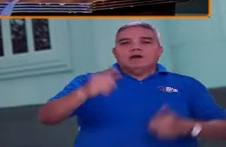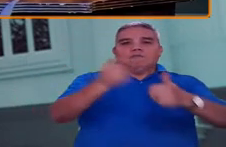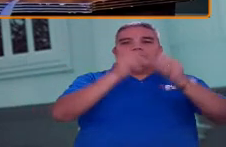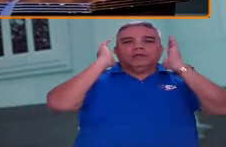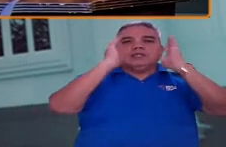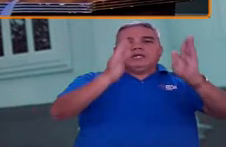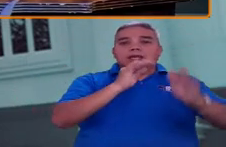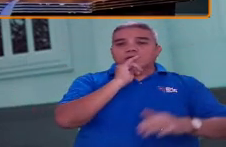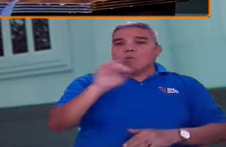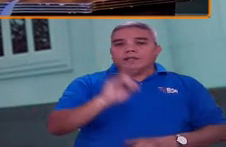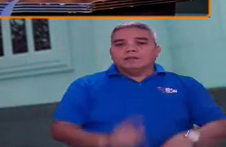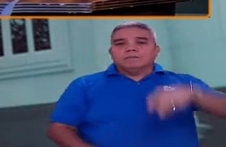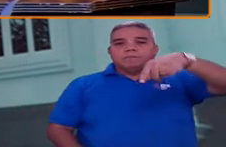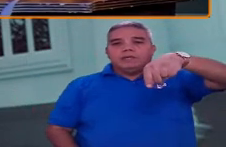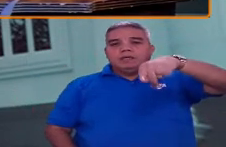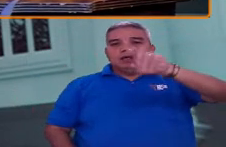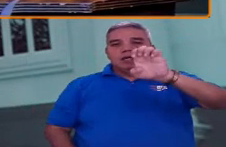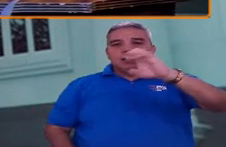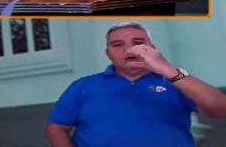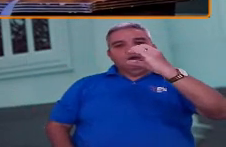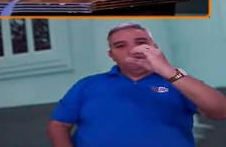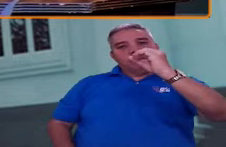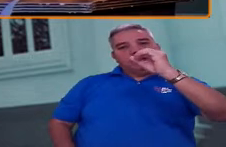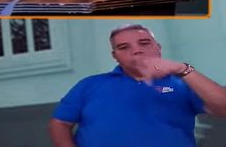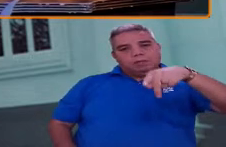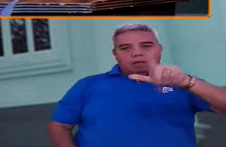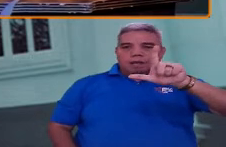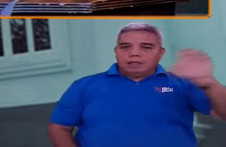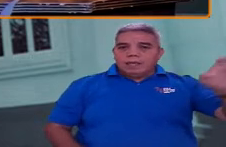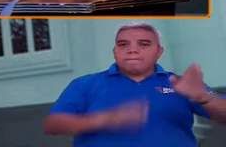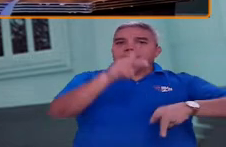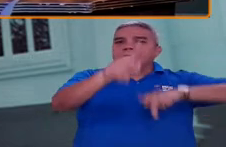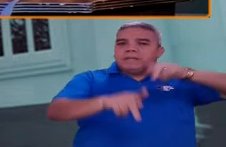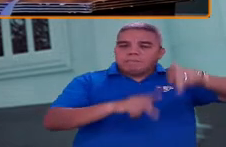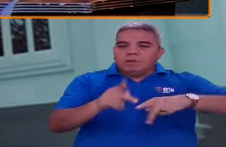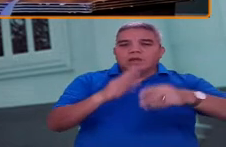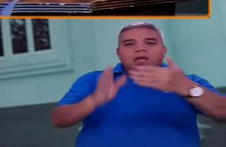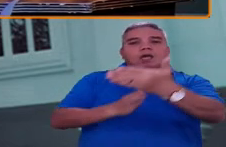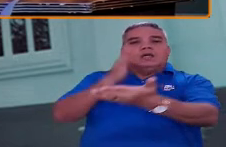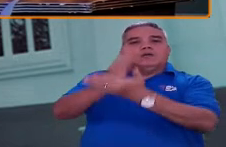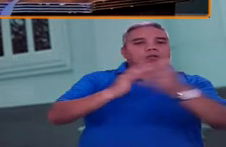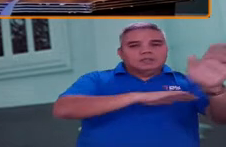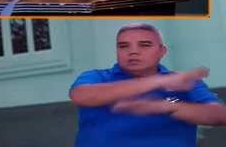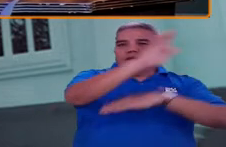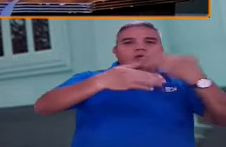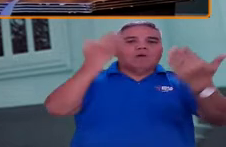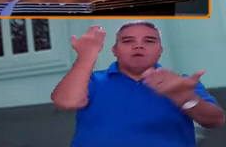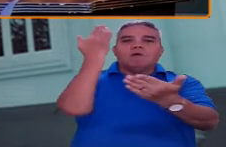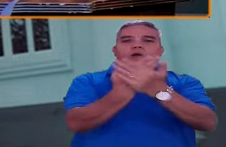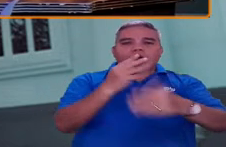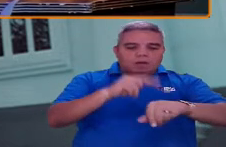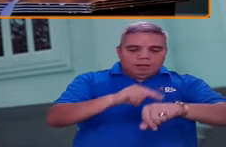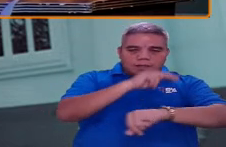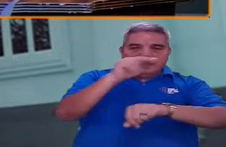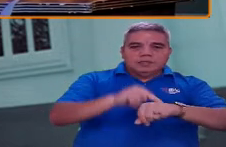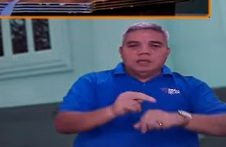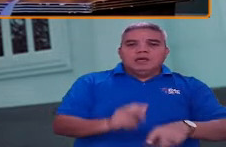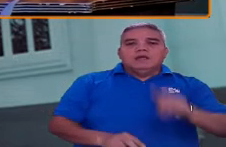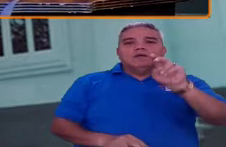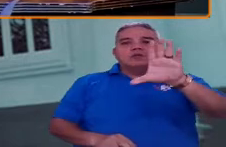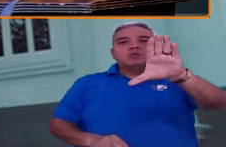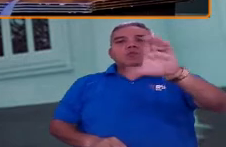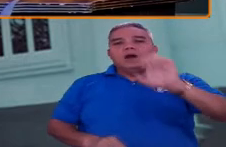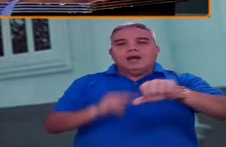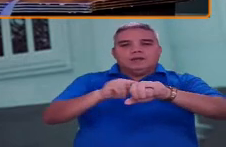priority is people. Go into all the world and preach. Go into all nations of the world. We have more than